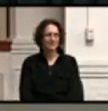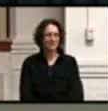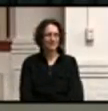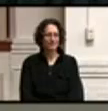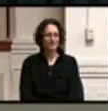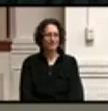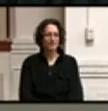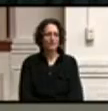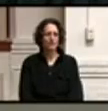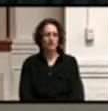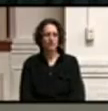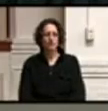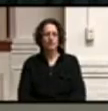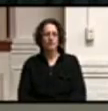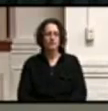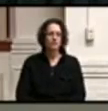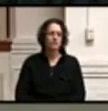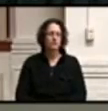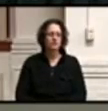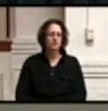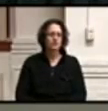I would love to hear